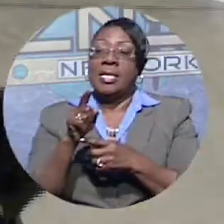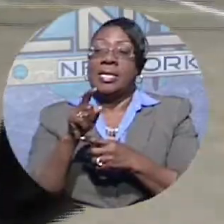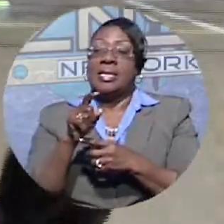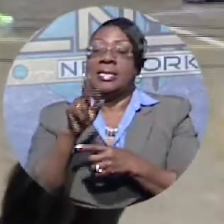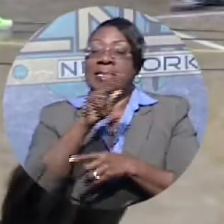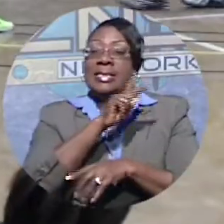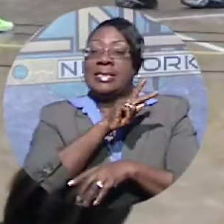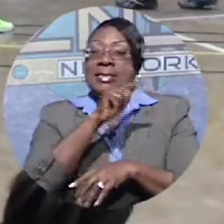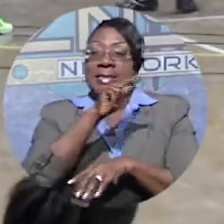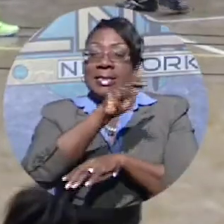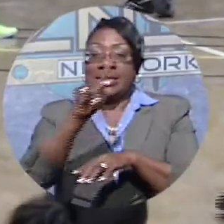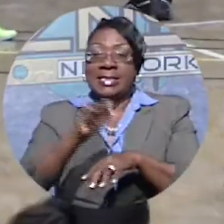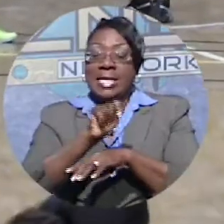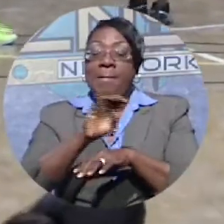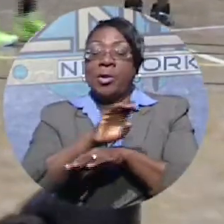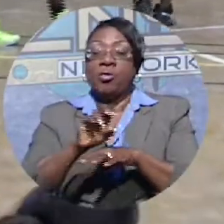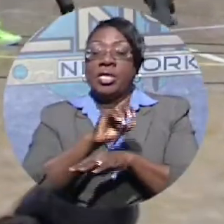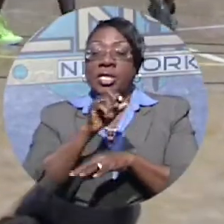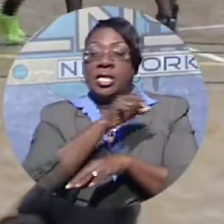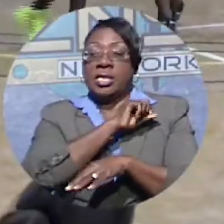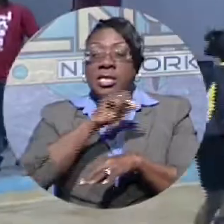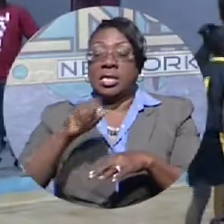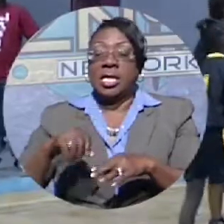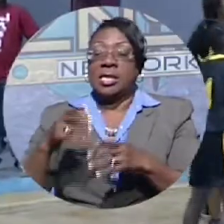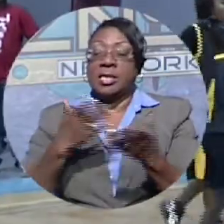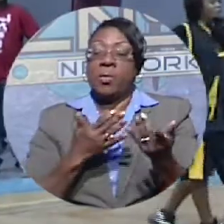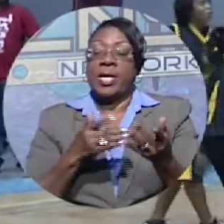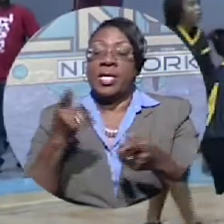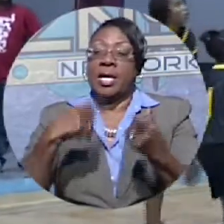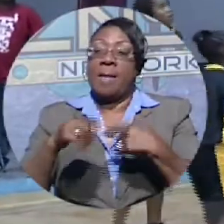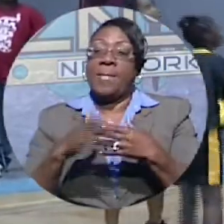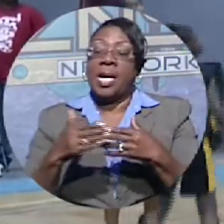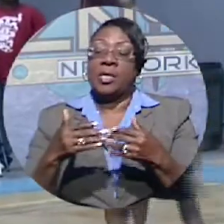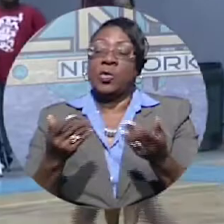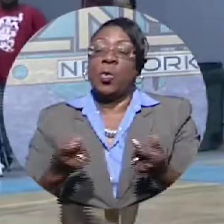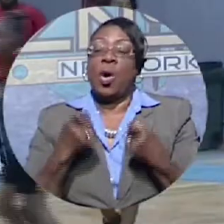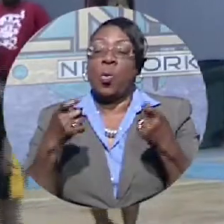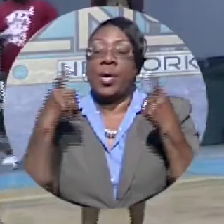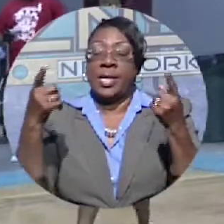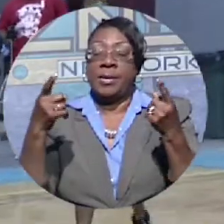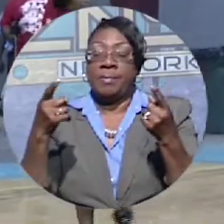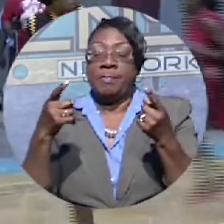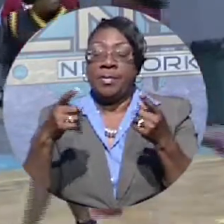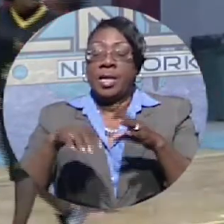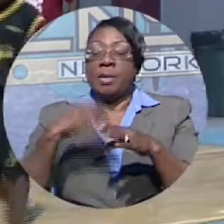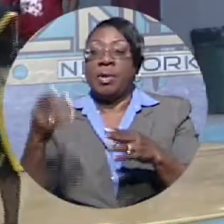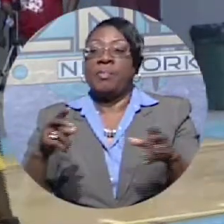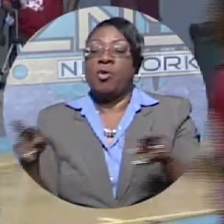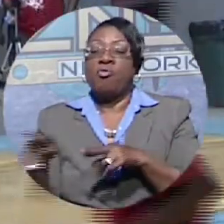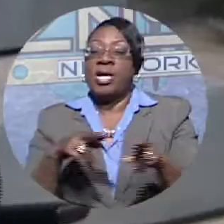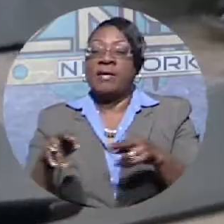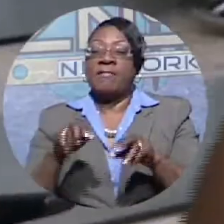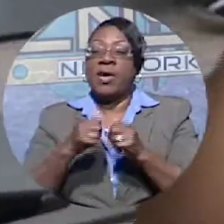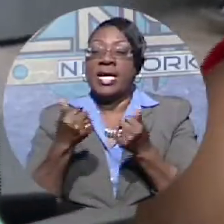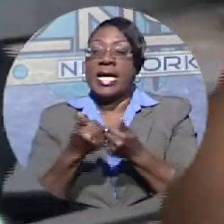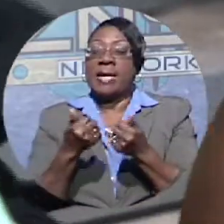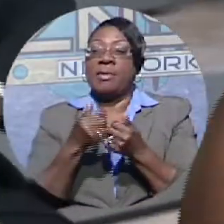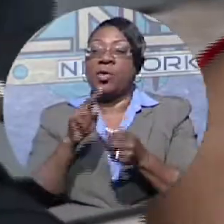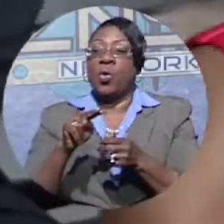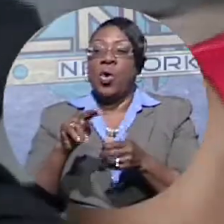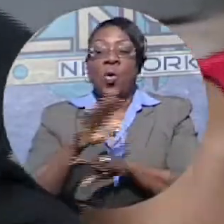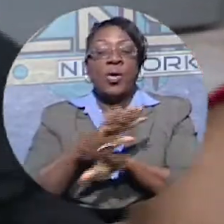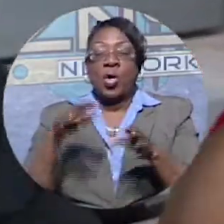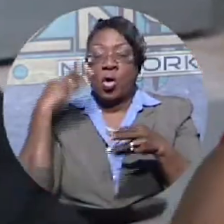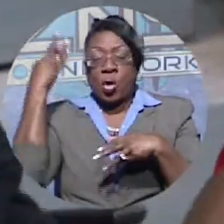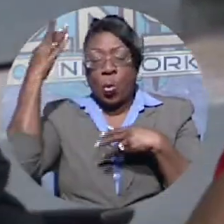Temple Christian Sons are hoping to flush that 47-39 loss to Sac out of their system and be ready for Game 2. We just got to worry